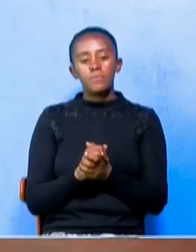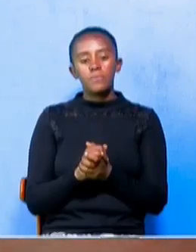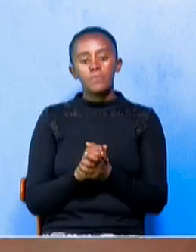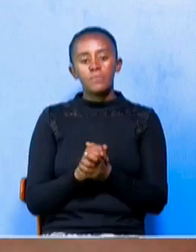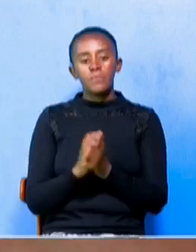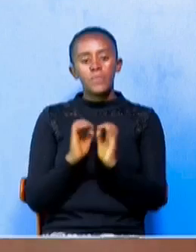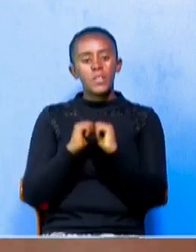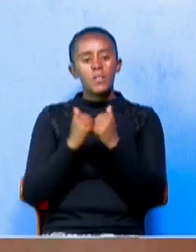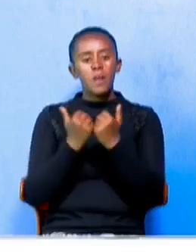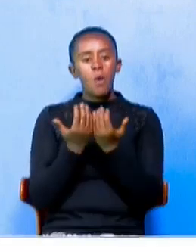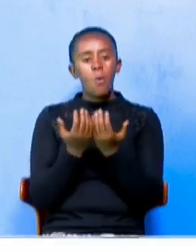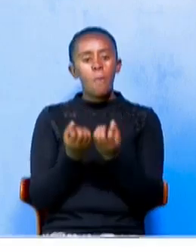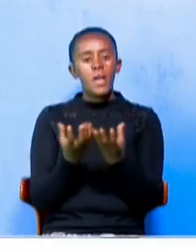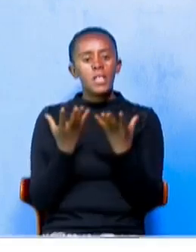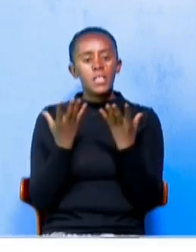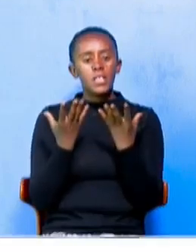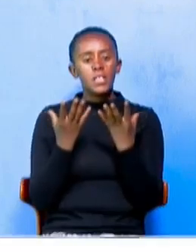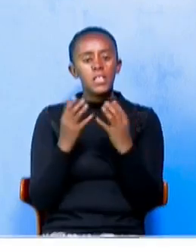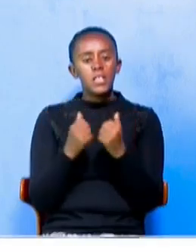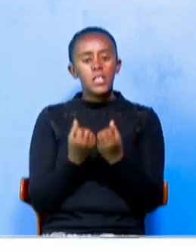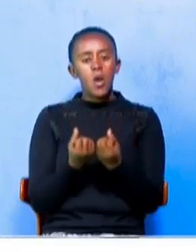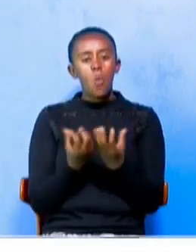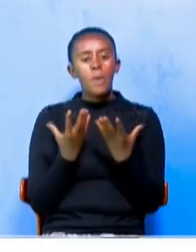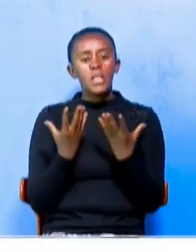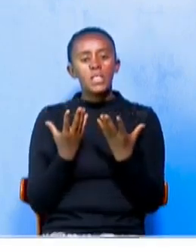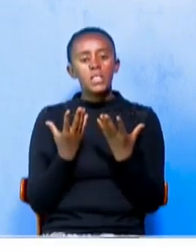How many